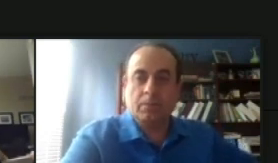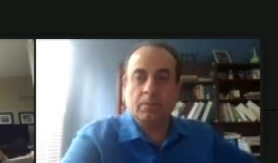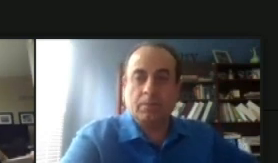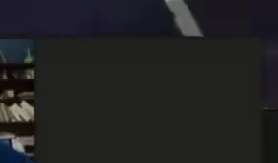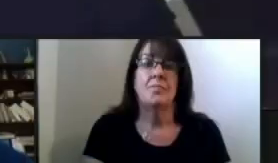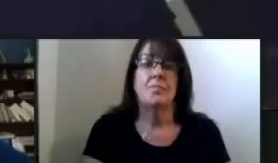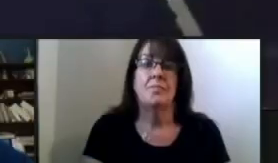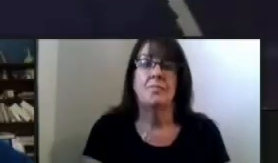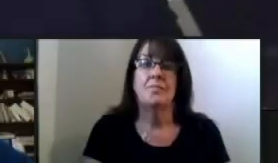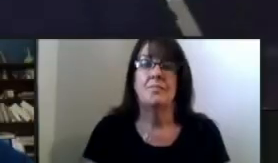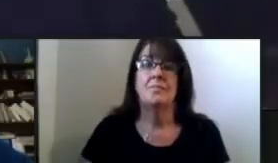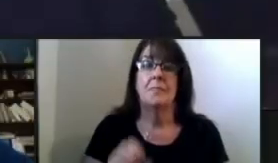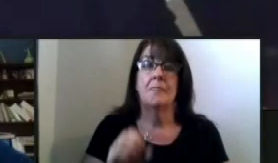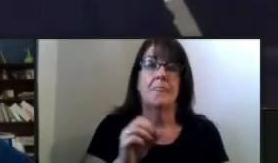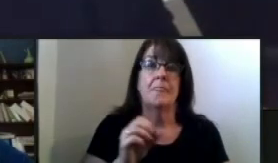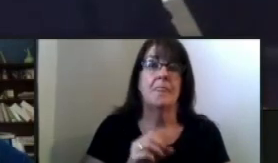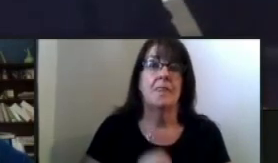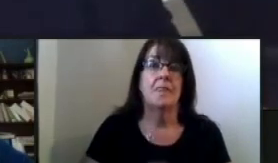I'm Sadie.